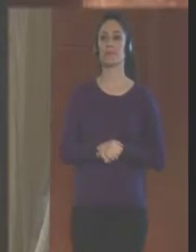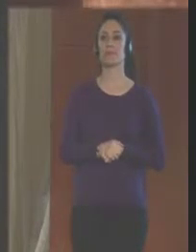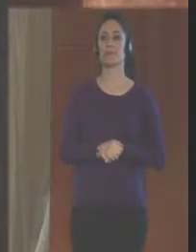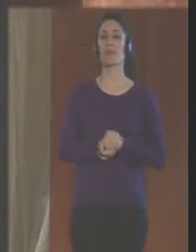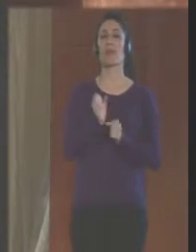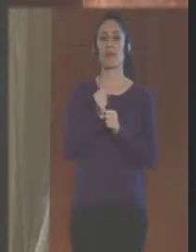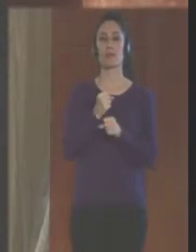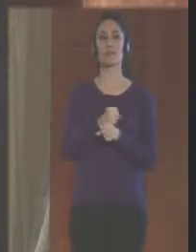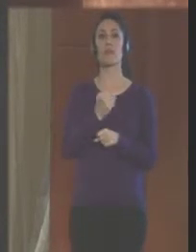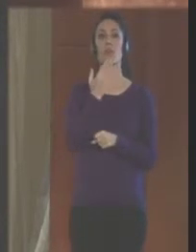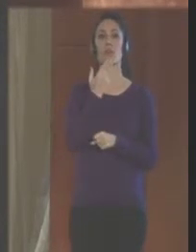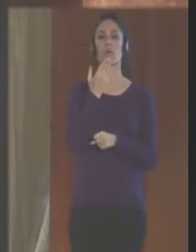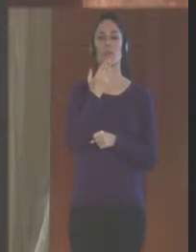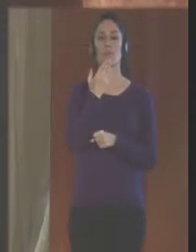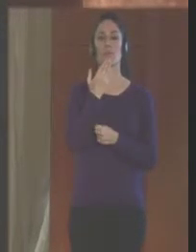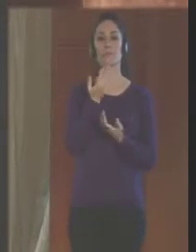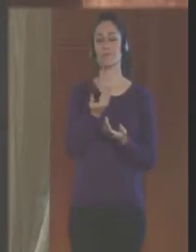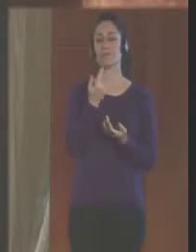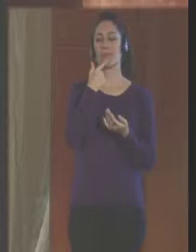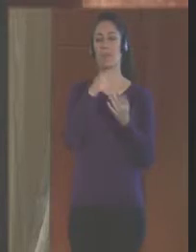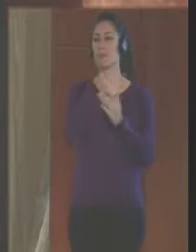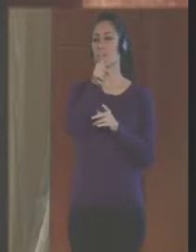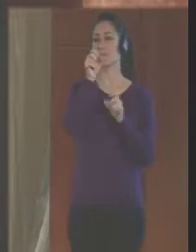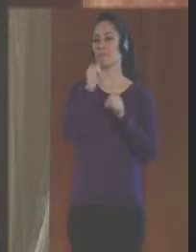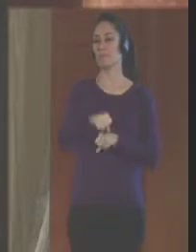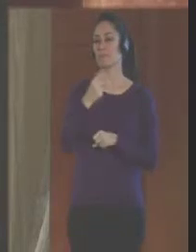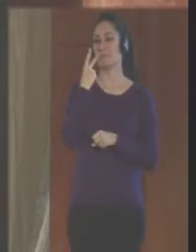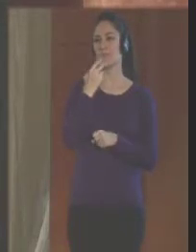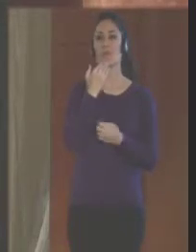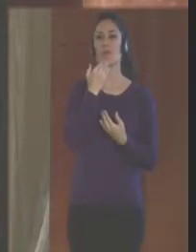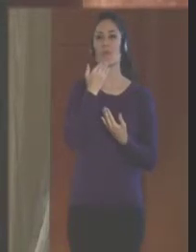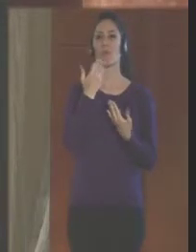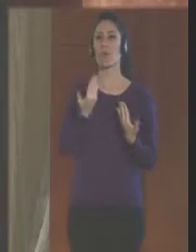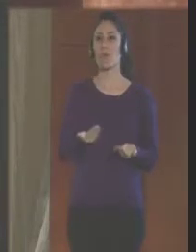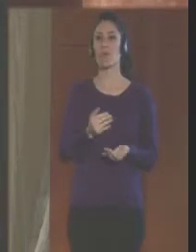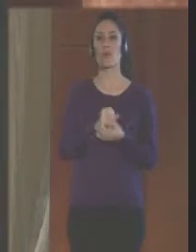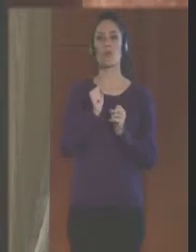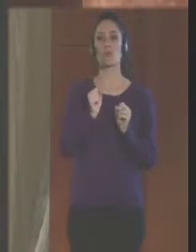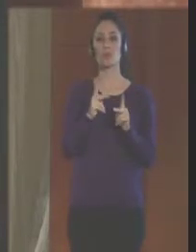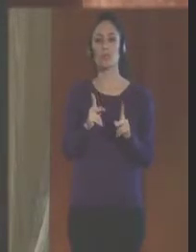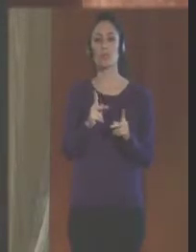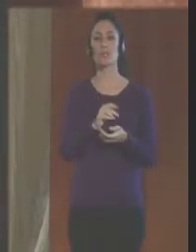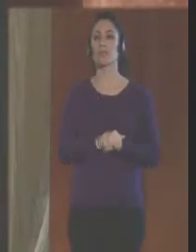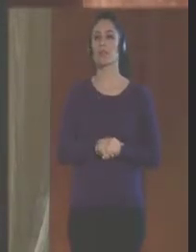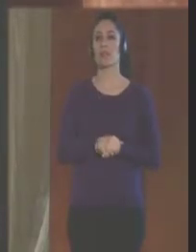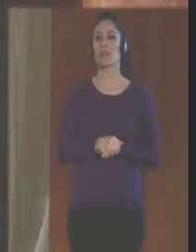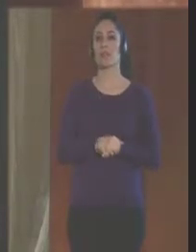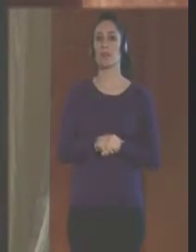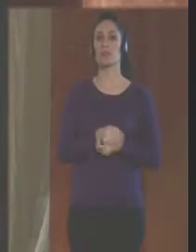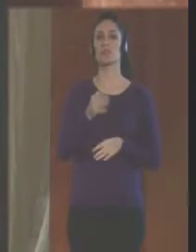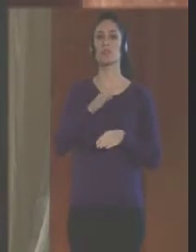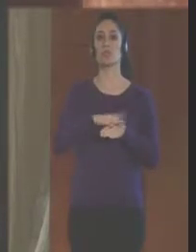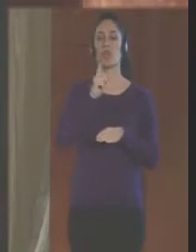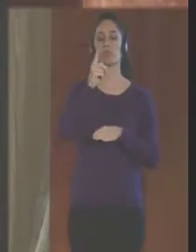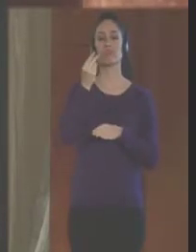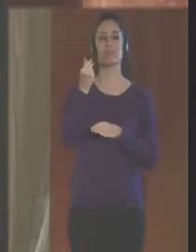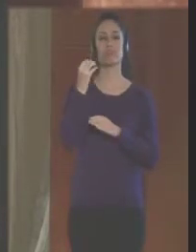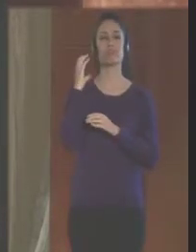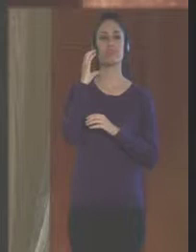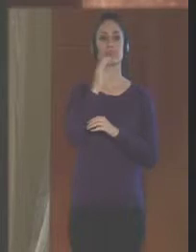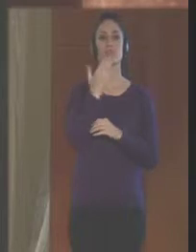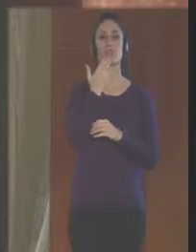say that we have created what is called opportunities under a green fund, and it